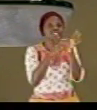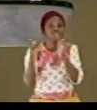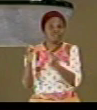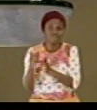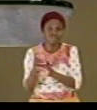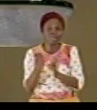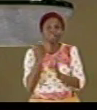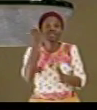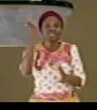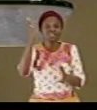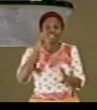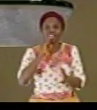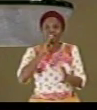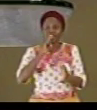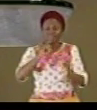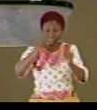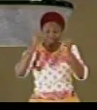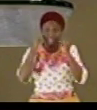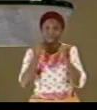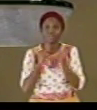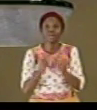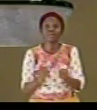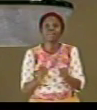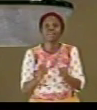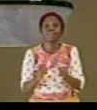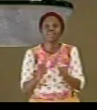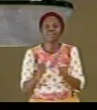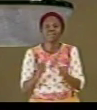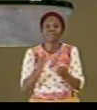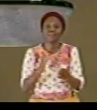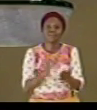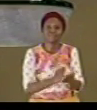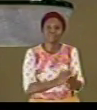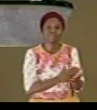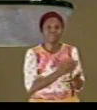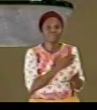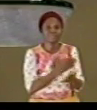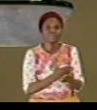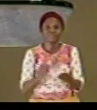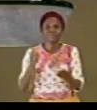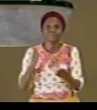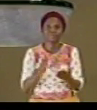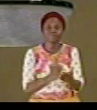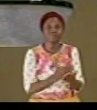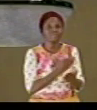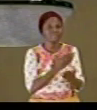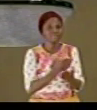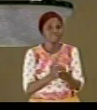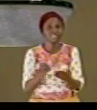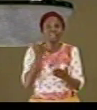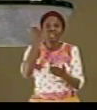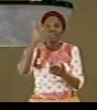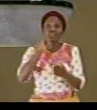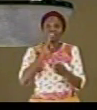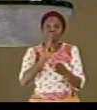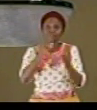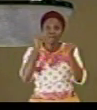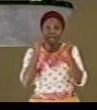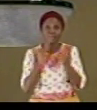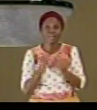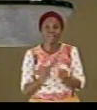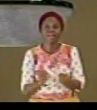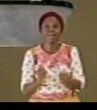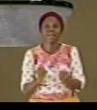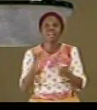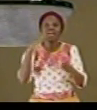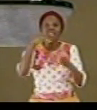Jesus, there is power. Oh yes, there is power.